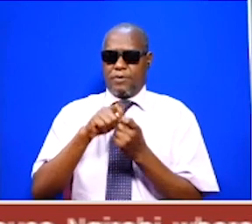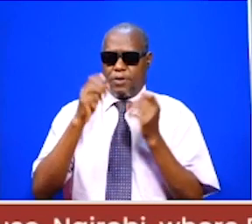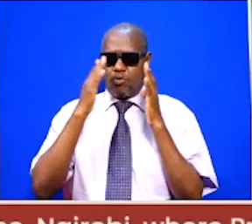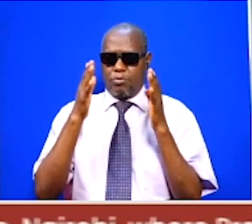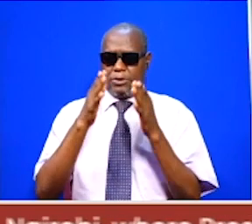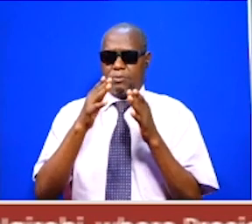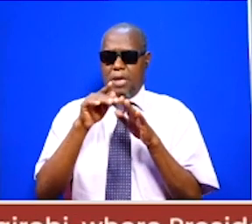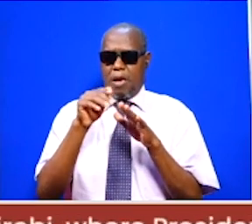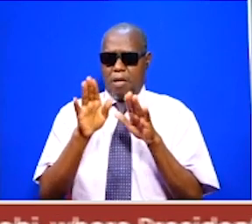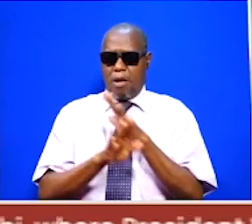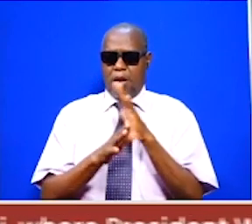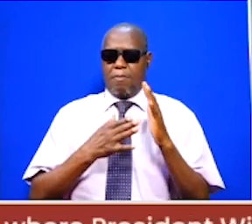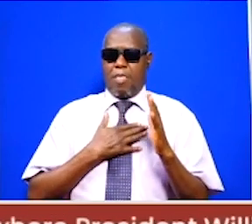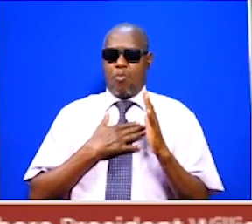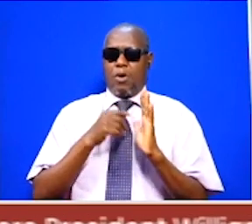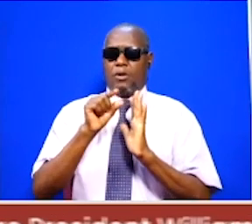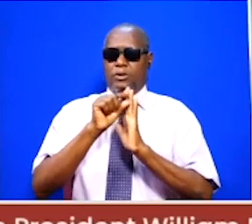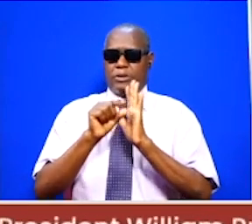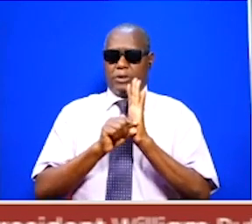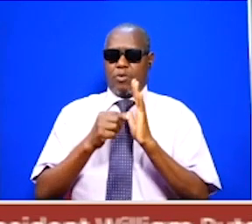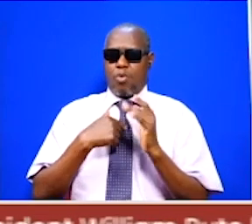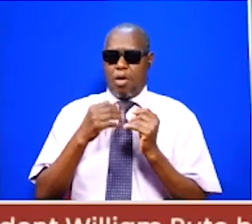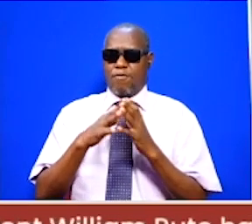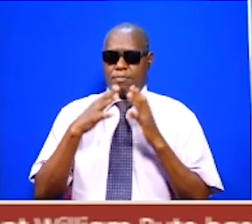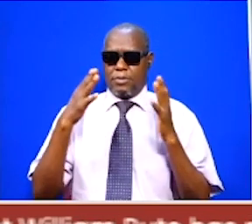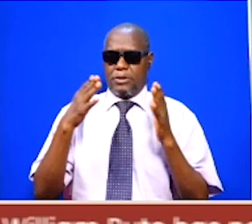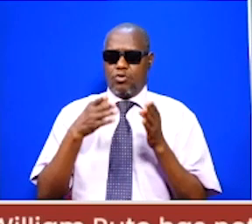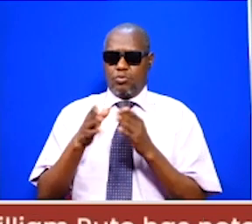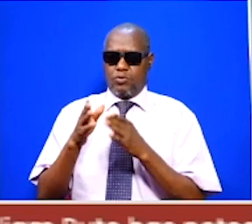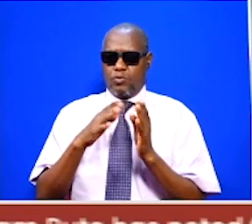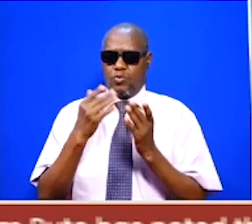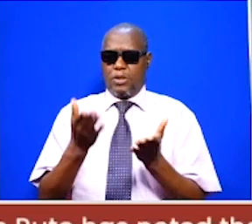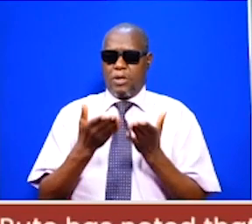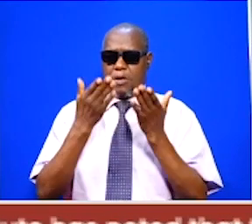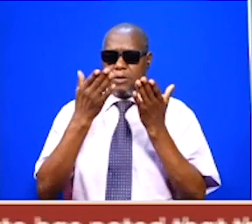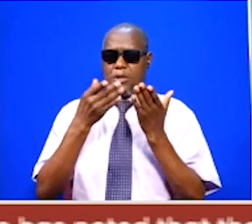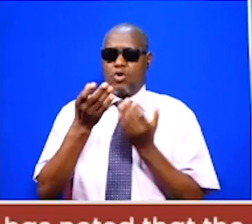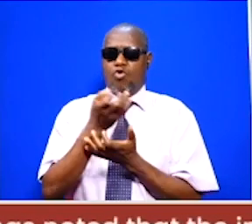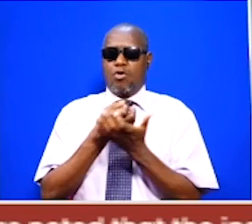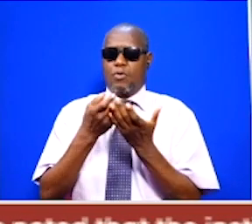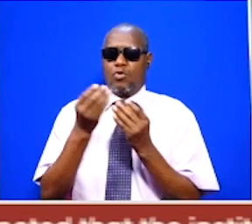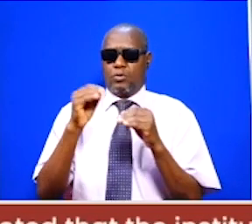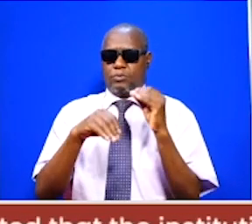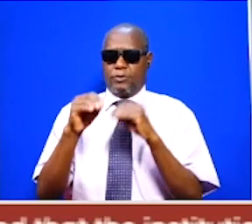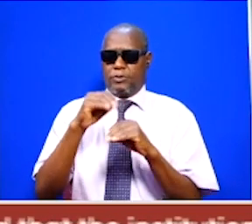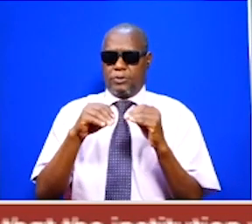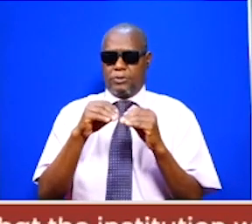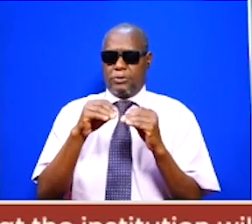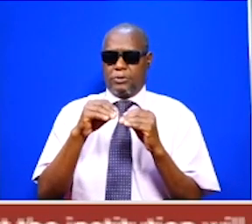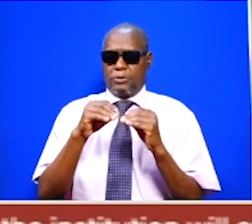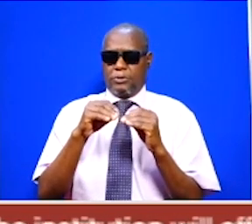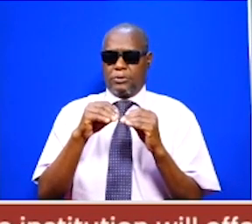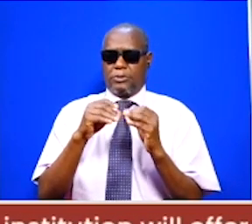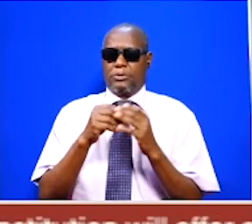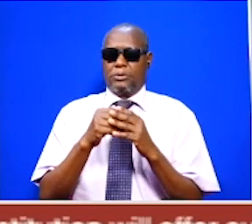agenda. We have a major opportunity to enhance the economic contribution of the tea value chain as a